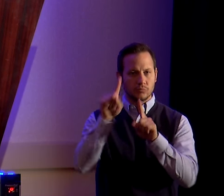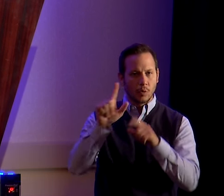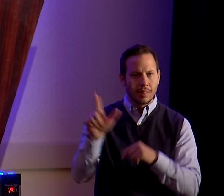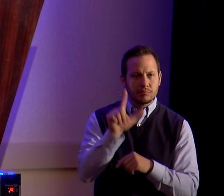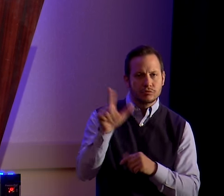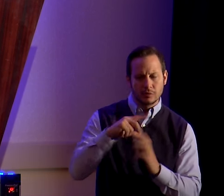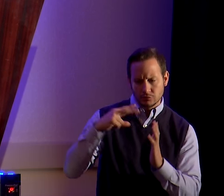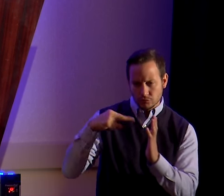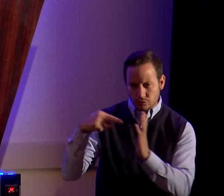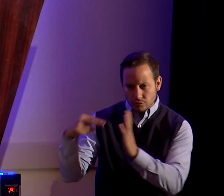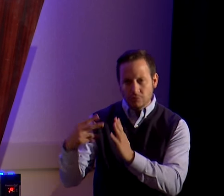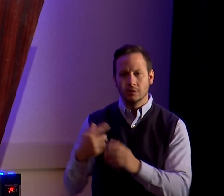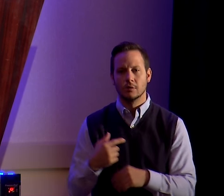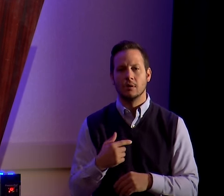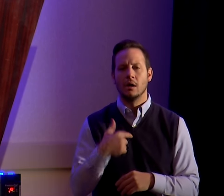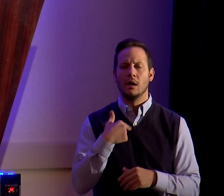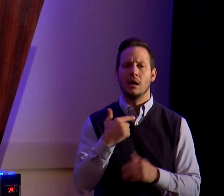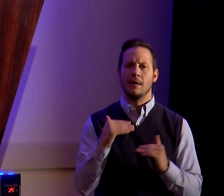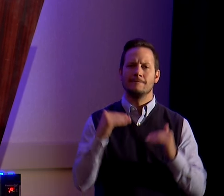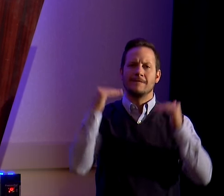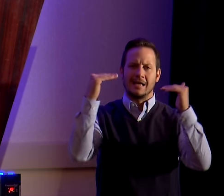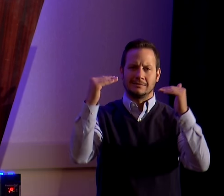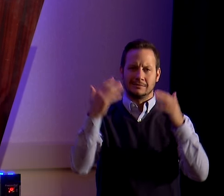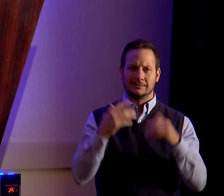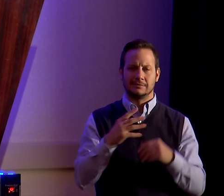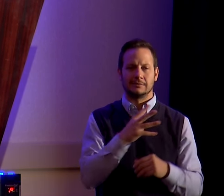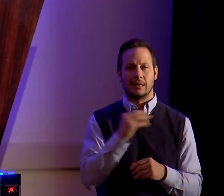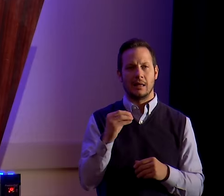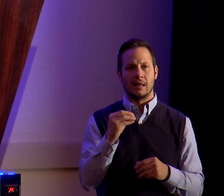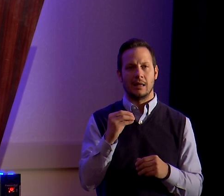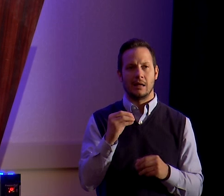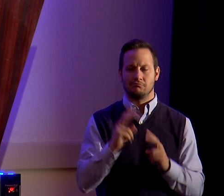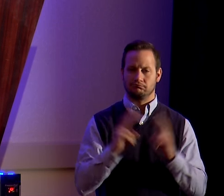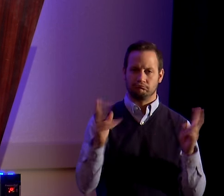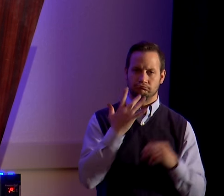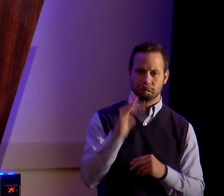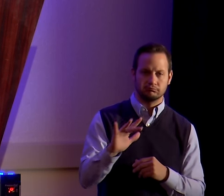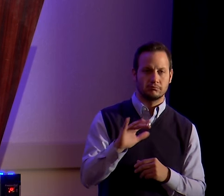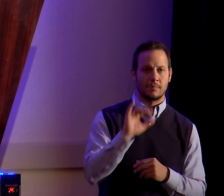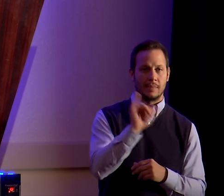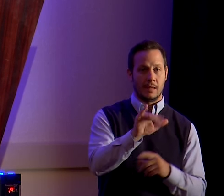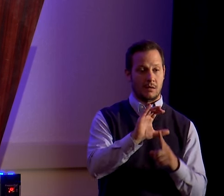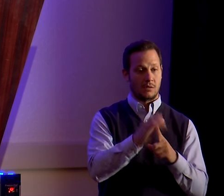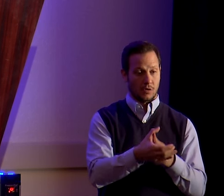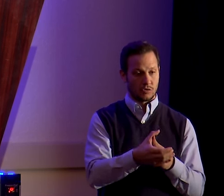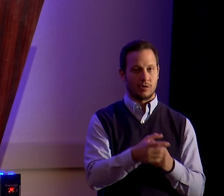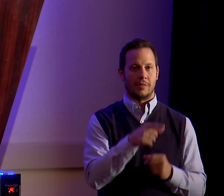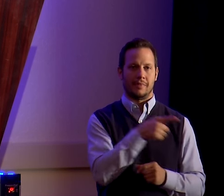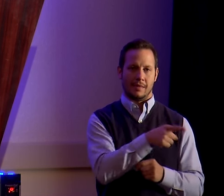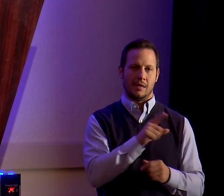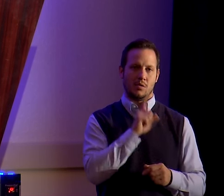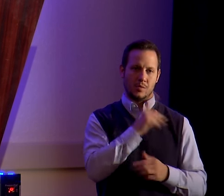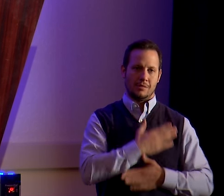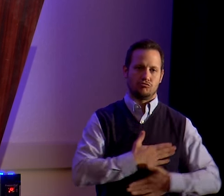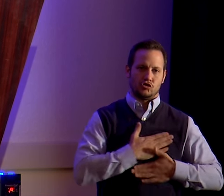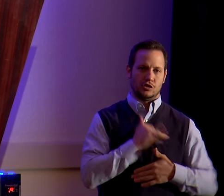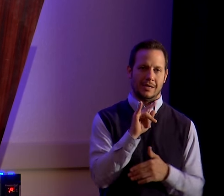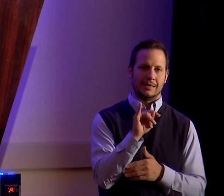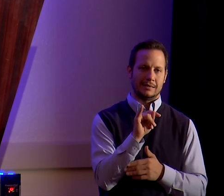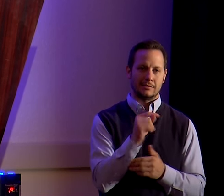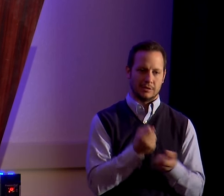thing. I was quite advanced, and I was very fortunate to be in a culture where that was appreciated.